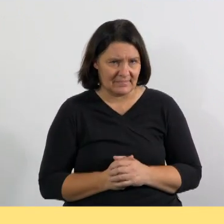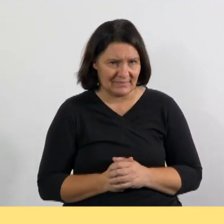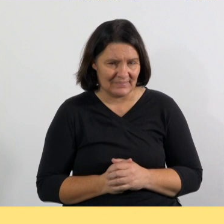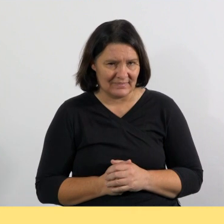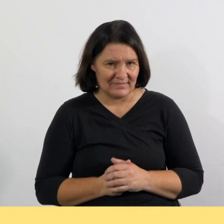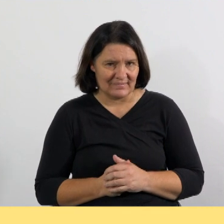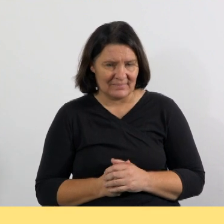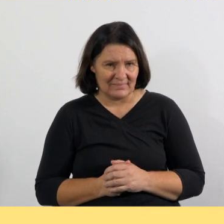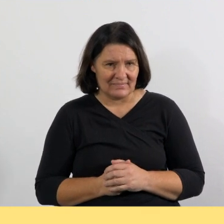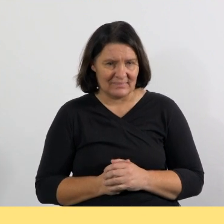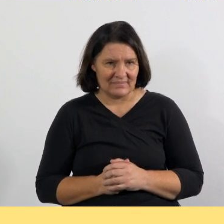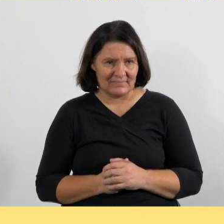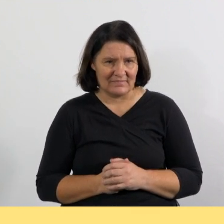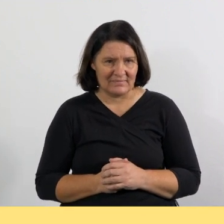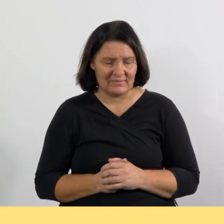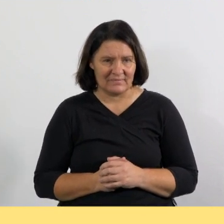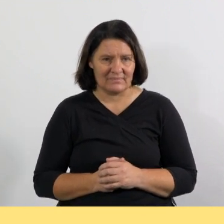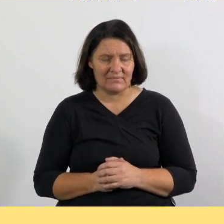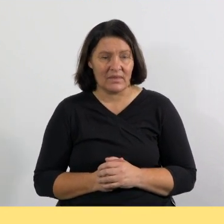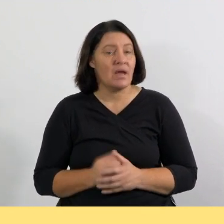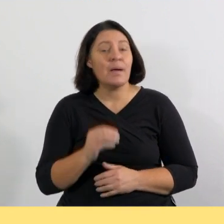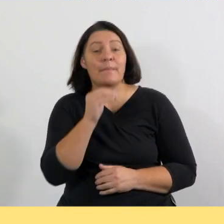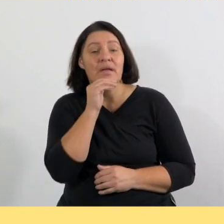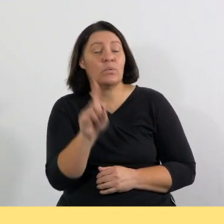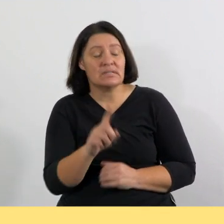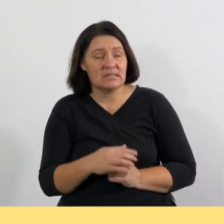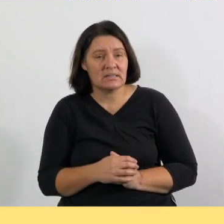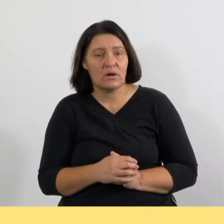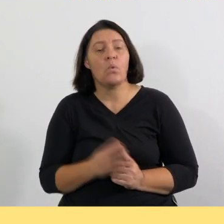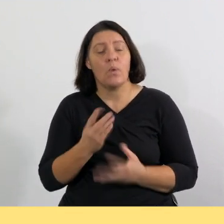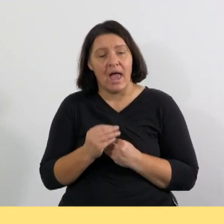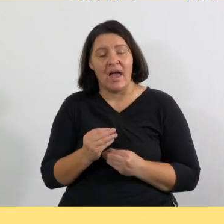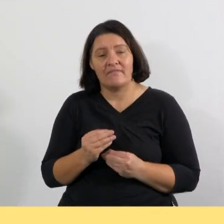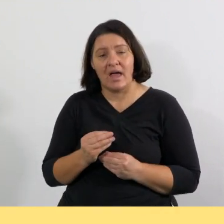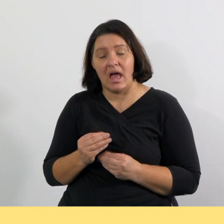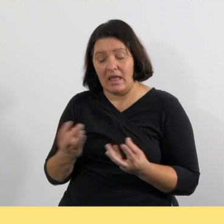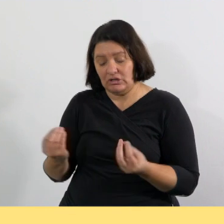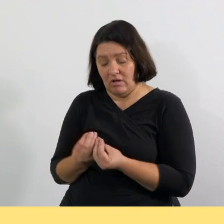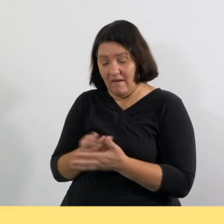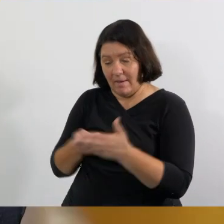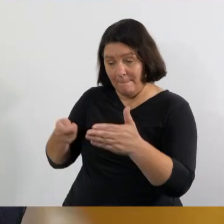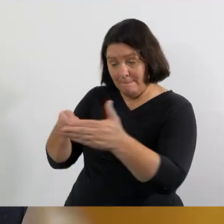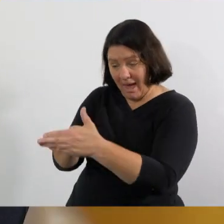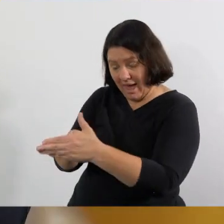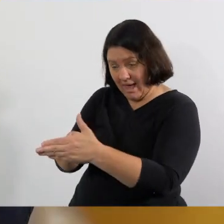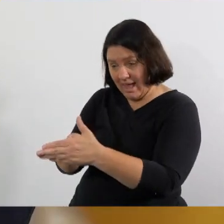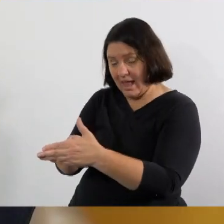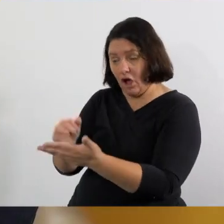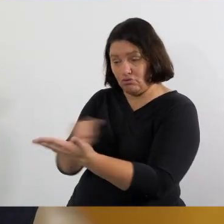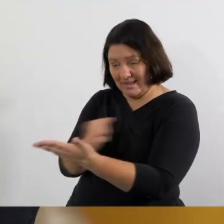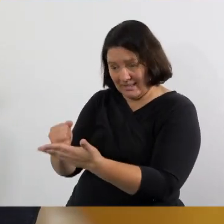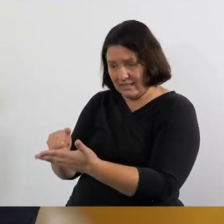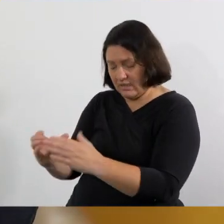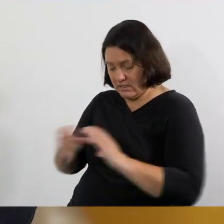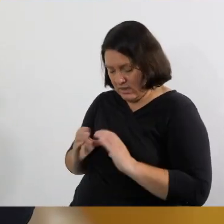allowances. Total allowances. What it means is we have returned